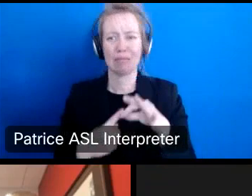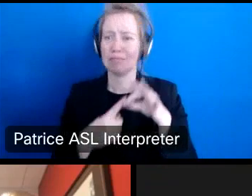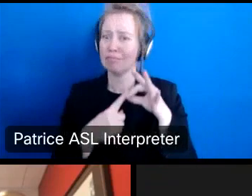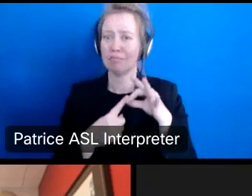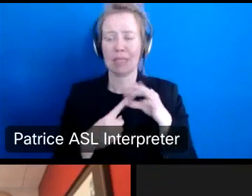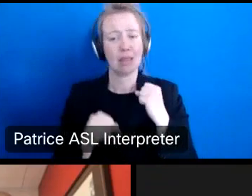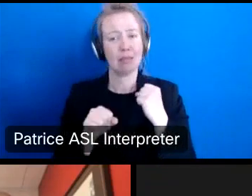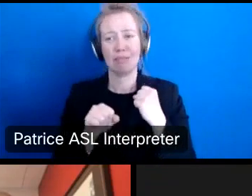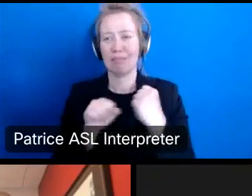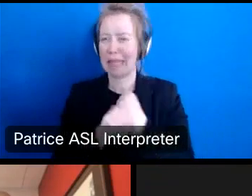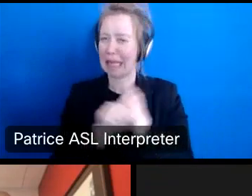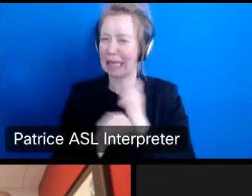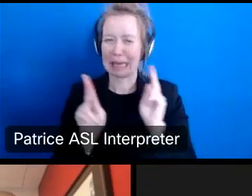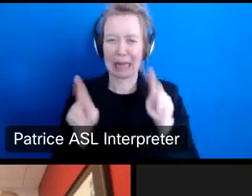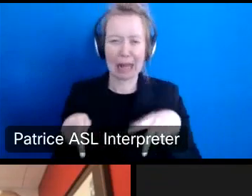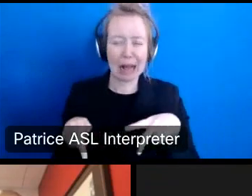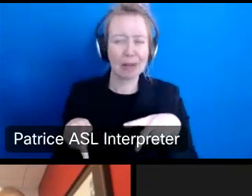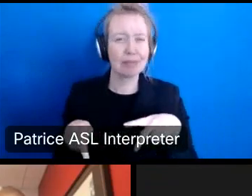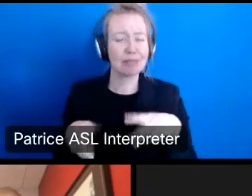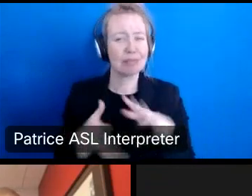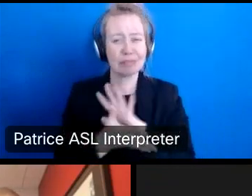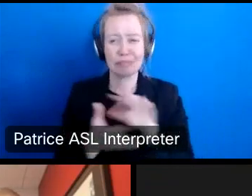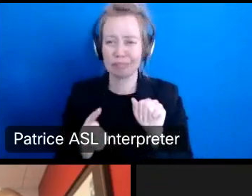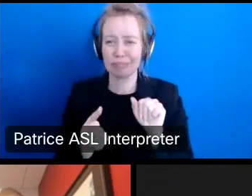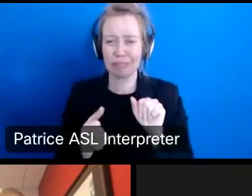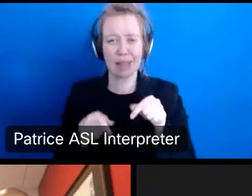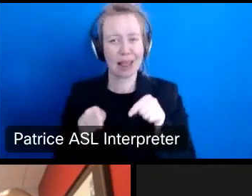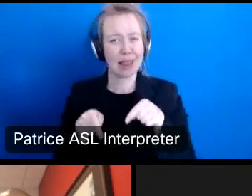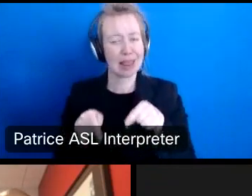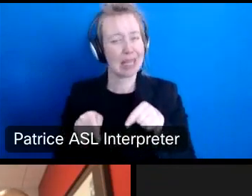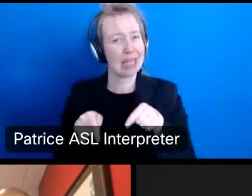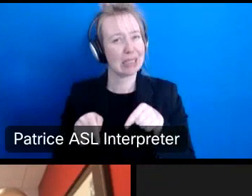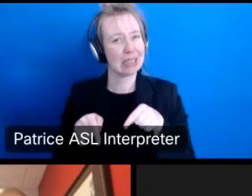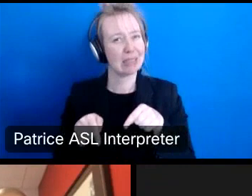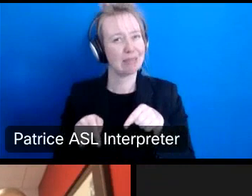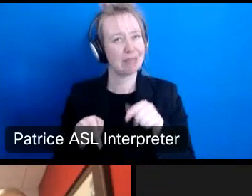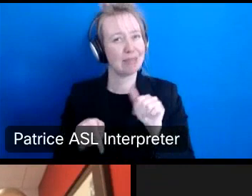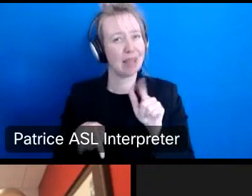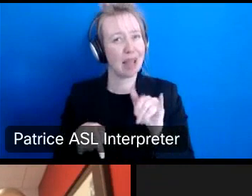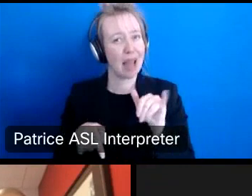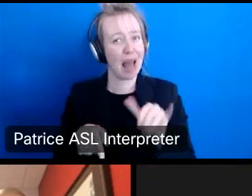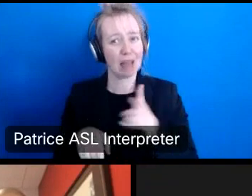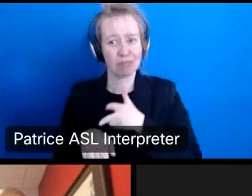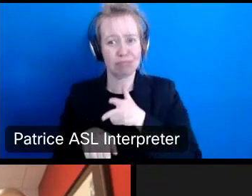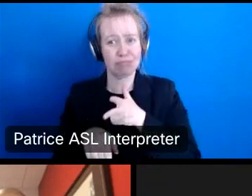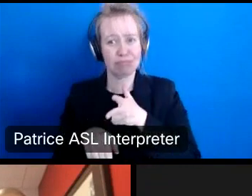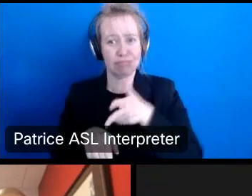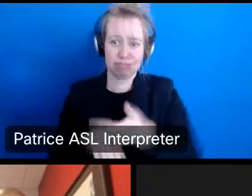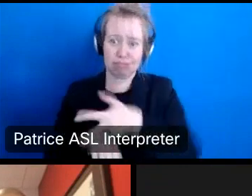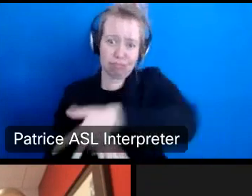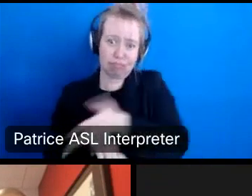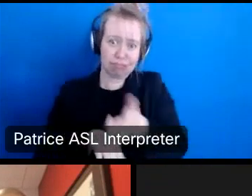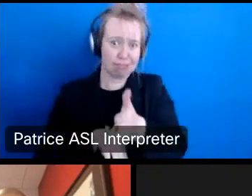so, like these alleys are really not, like, to drive through them is relatively